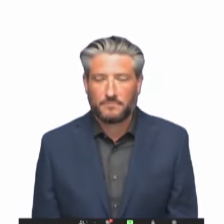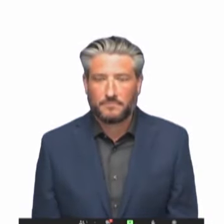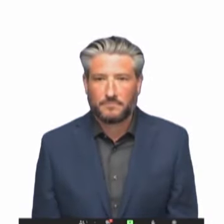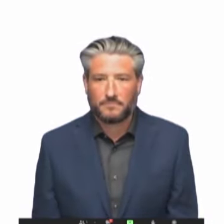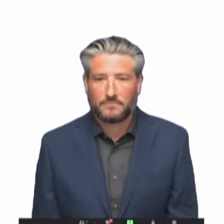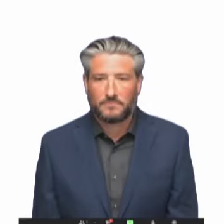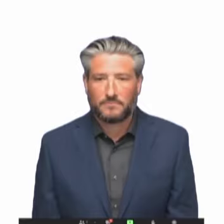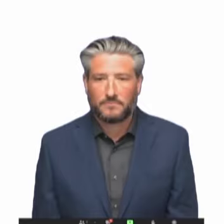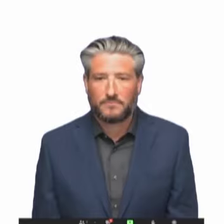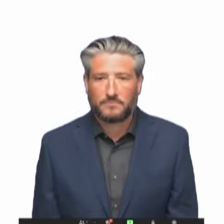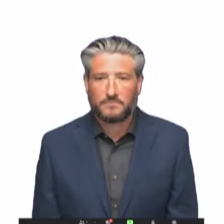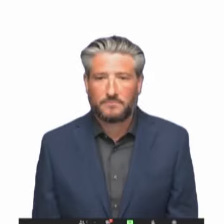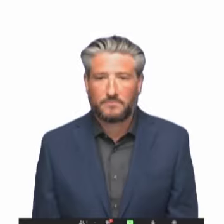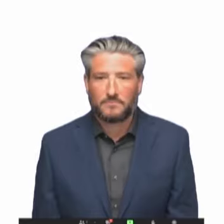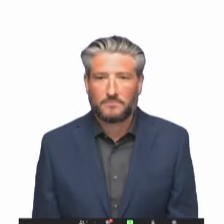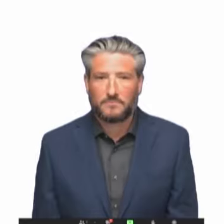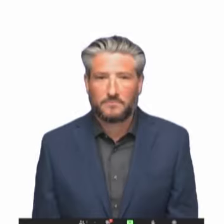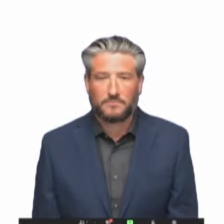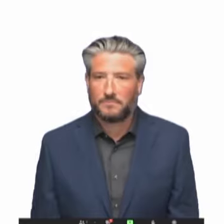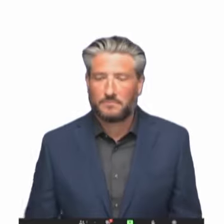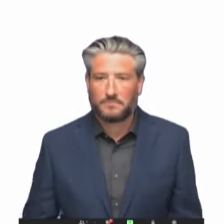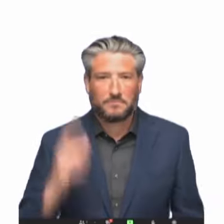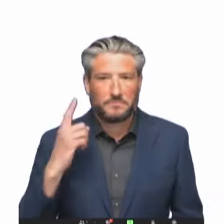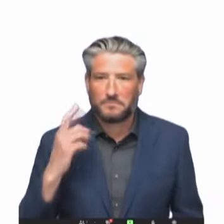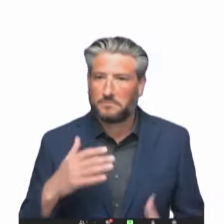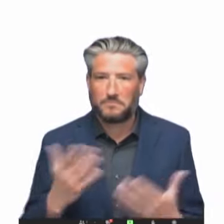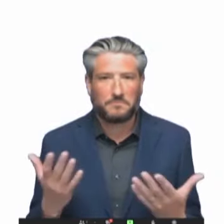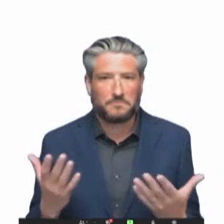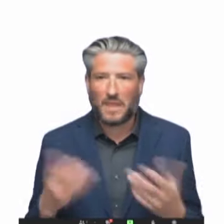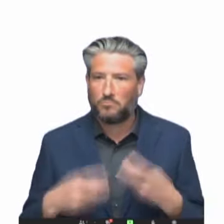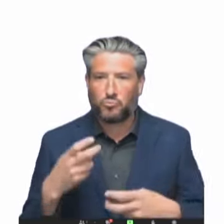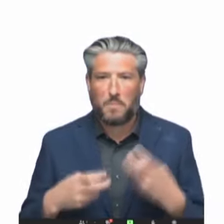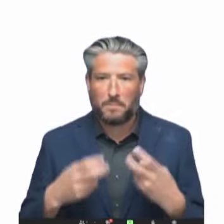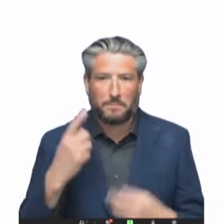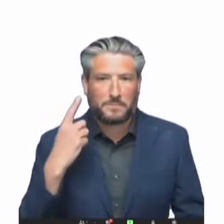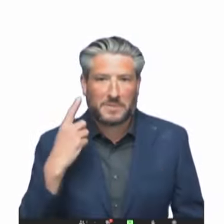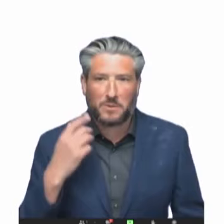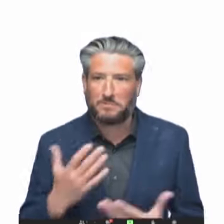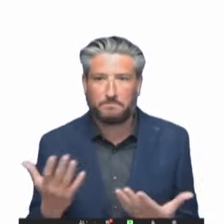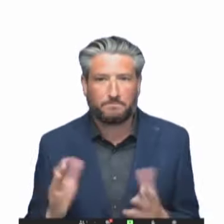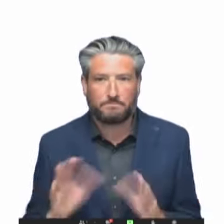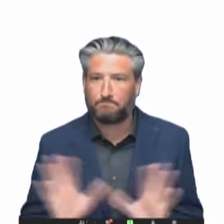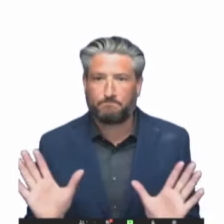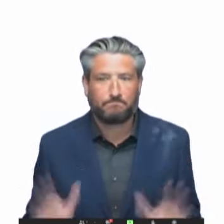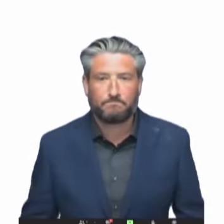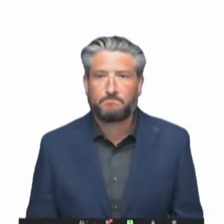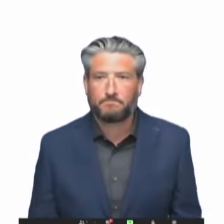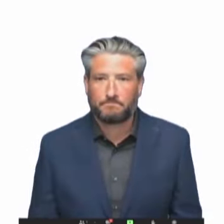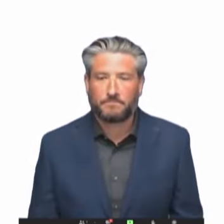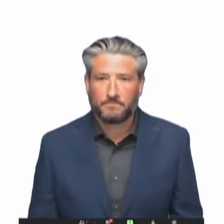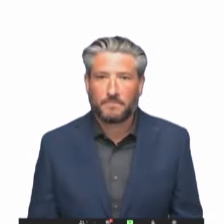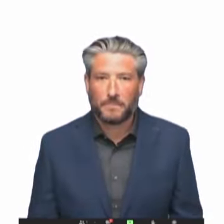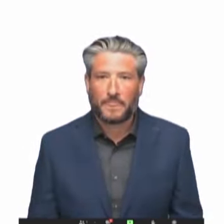decisions of the European Central Bank. At the close of fiscal year 2020, the group posted a net liquidity position